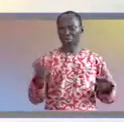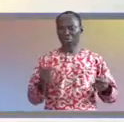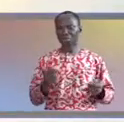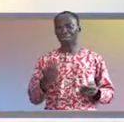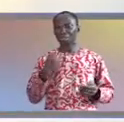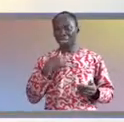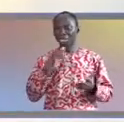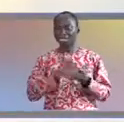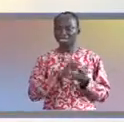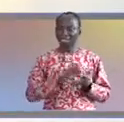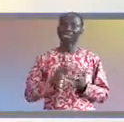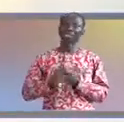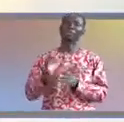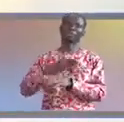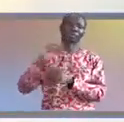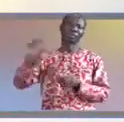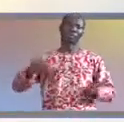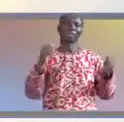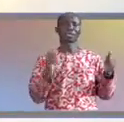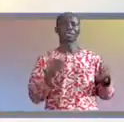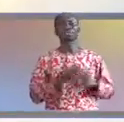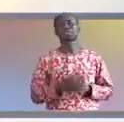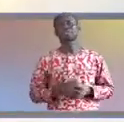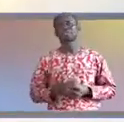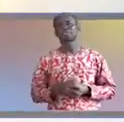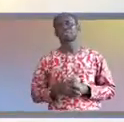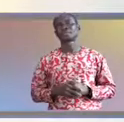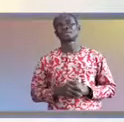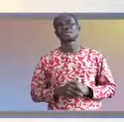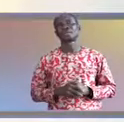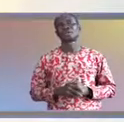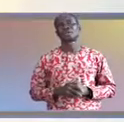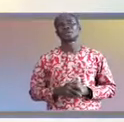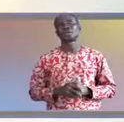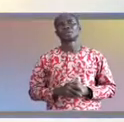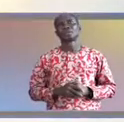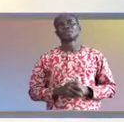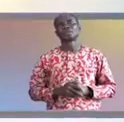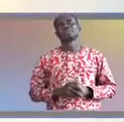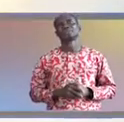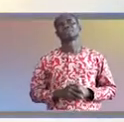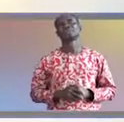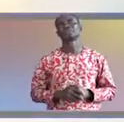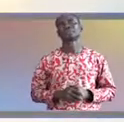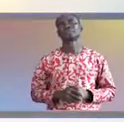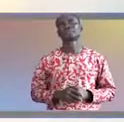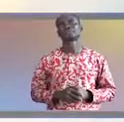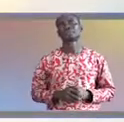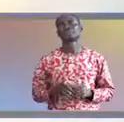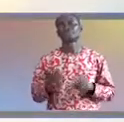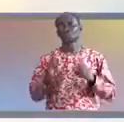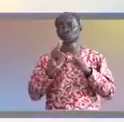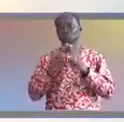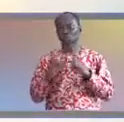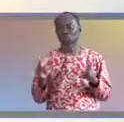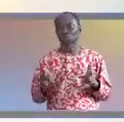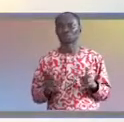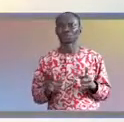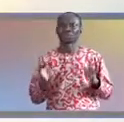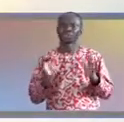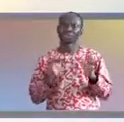what boys. Jesus. Ebua Yohani wo na suba na